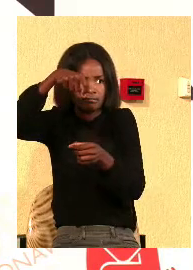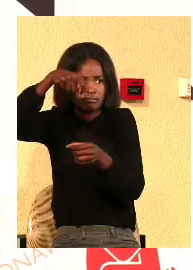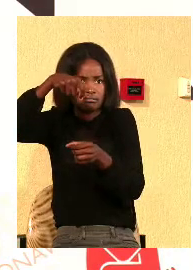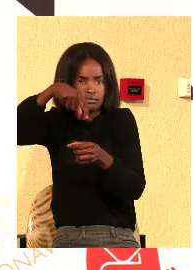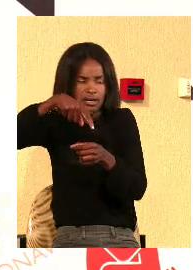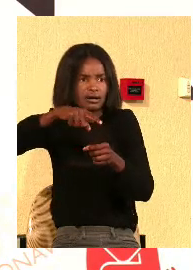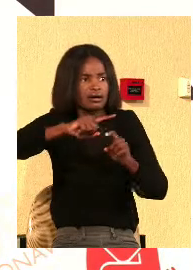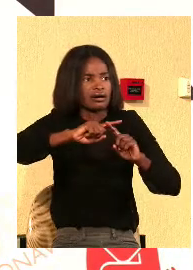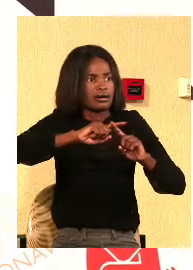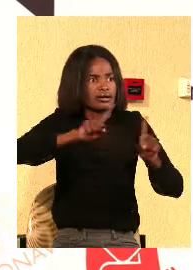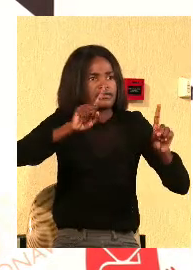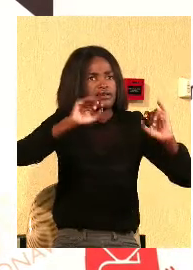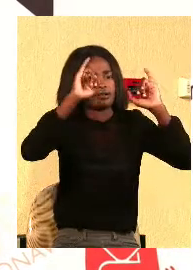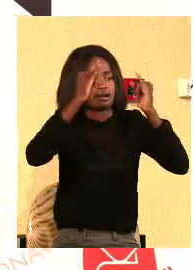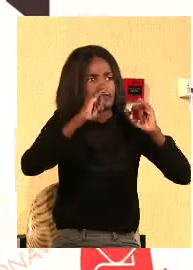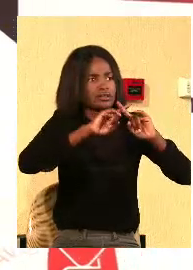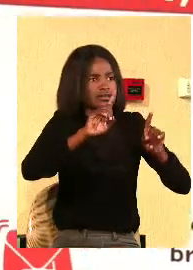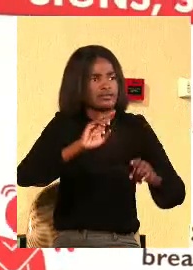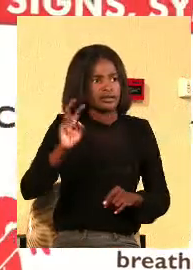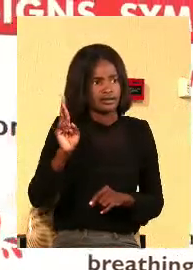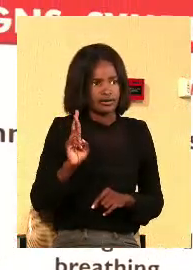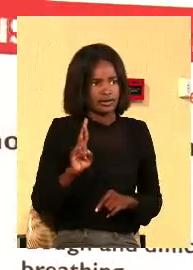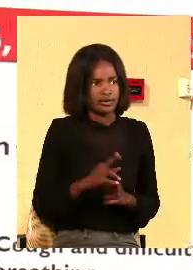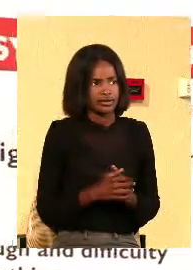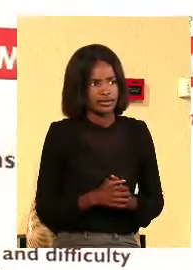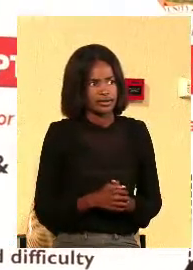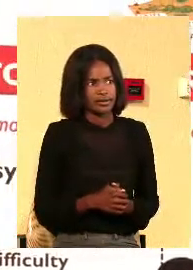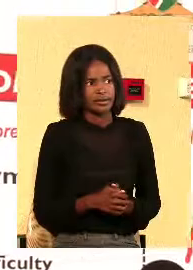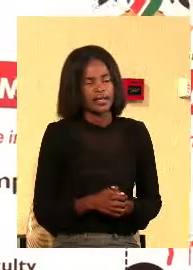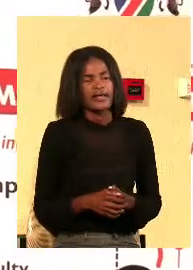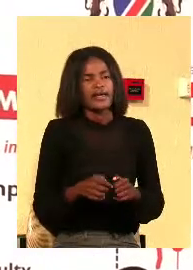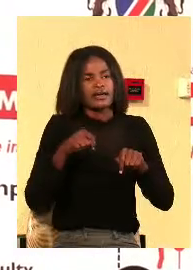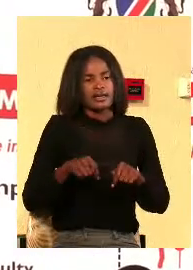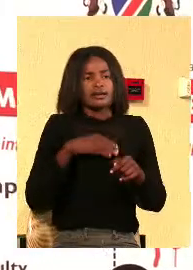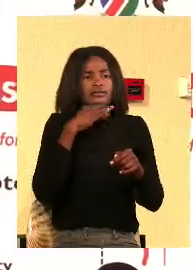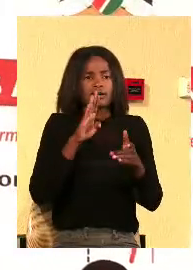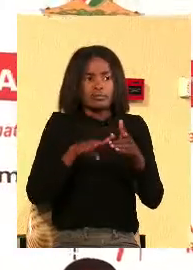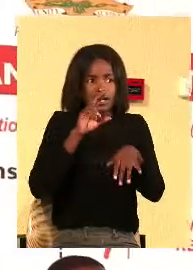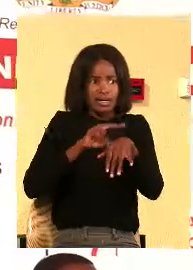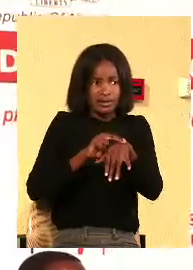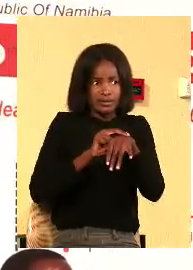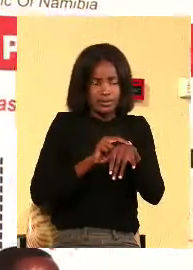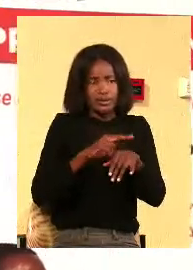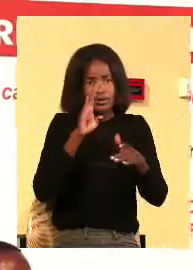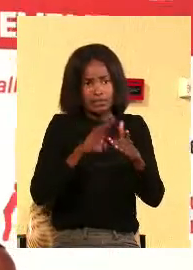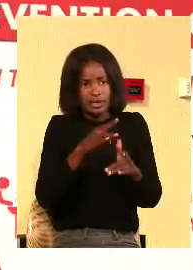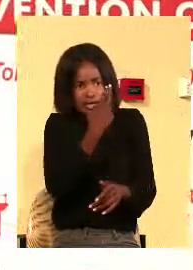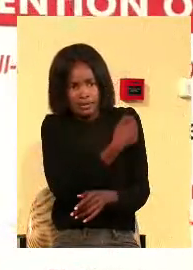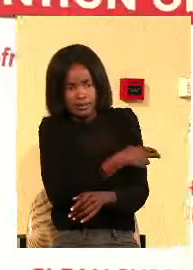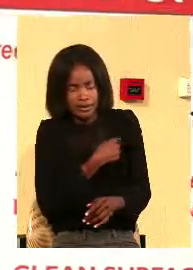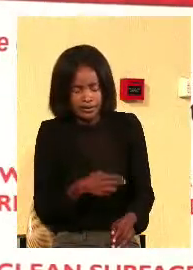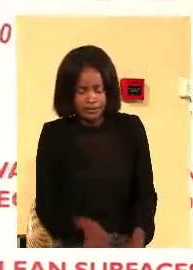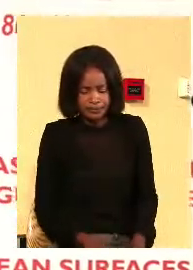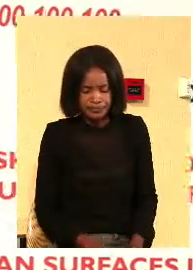Just to add to that is that from the clinical case management point of view, we hope the process